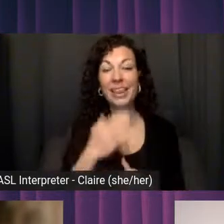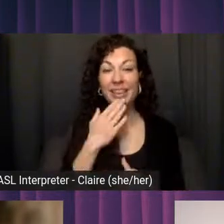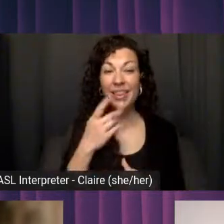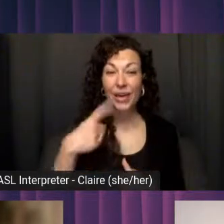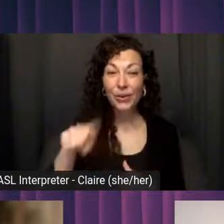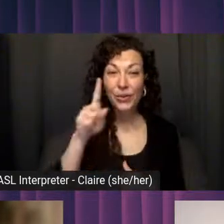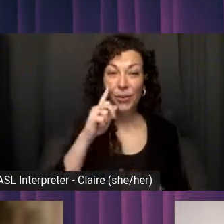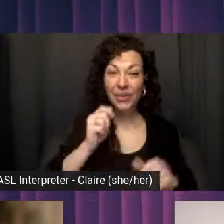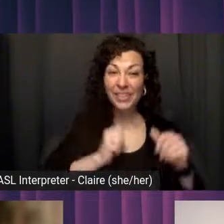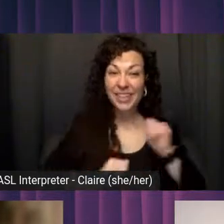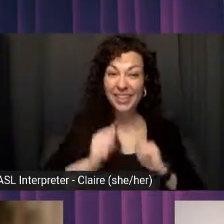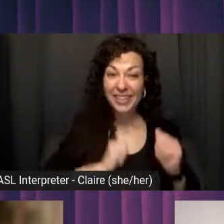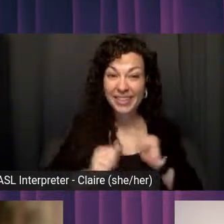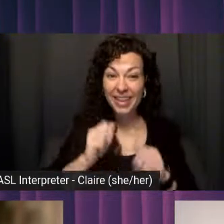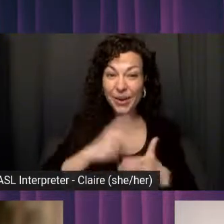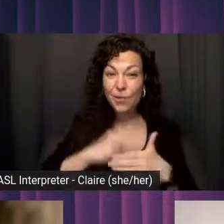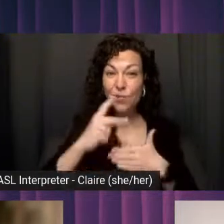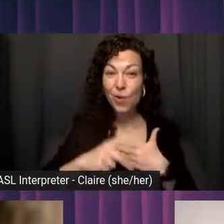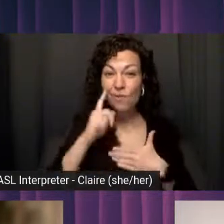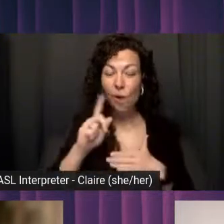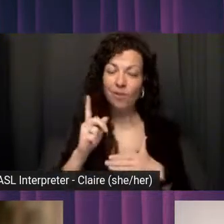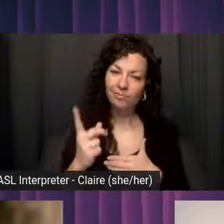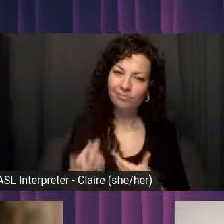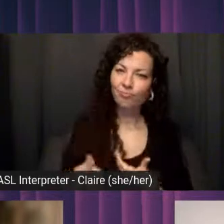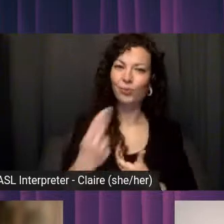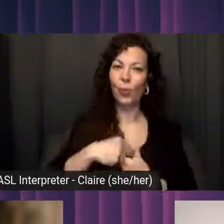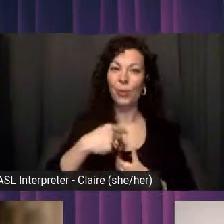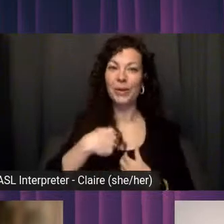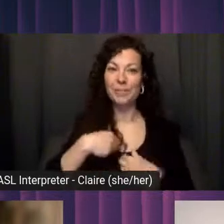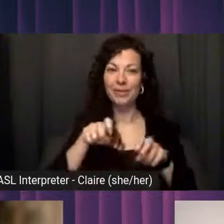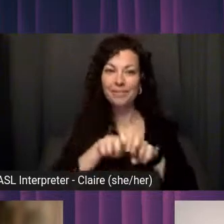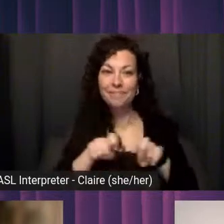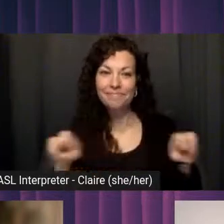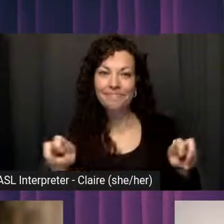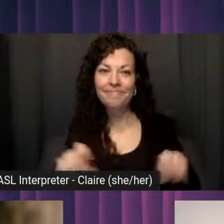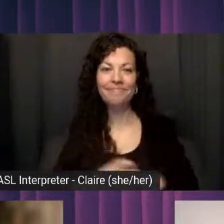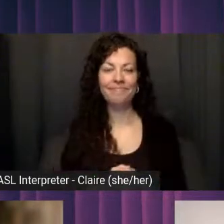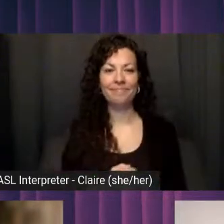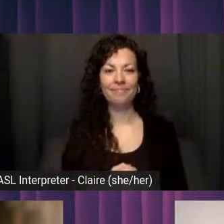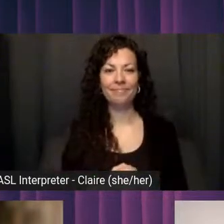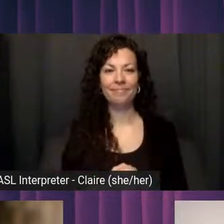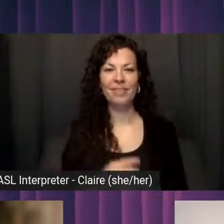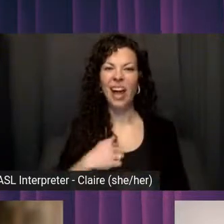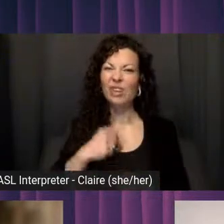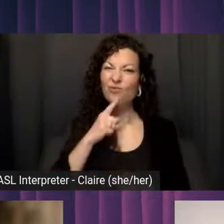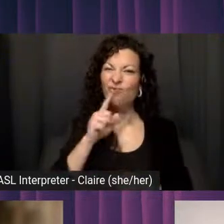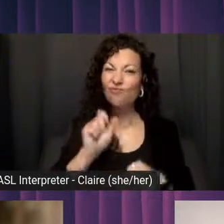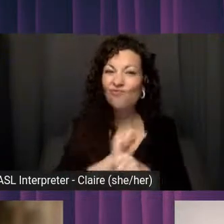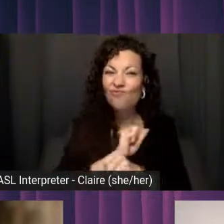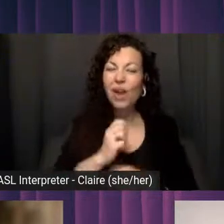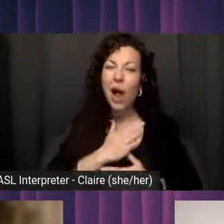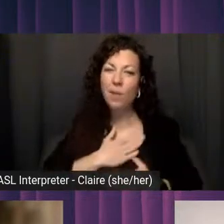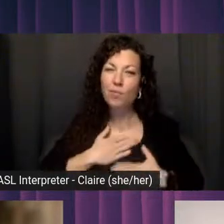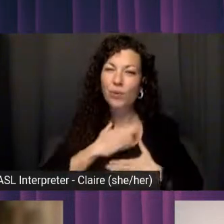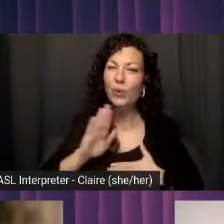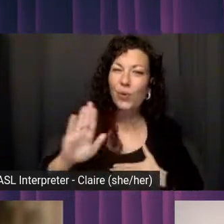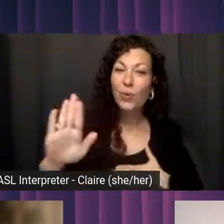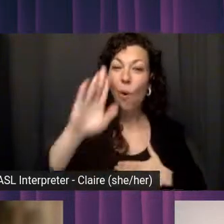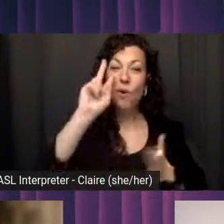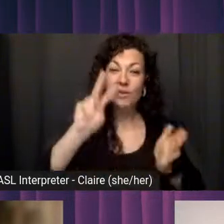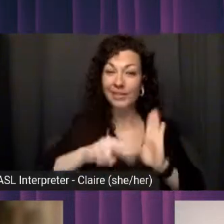me be a part of this panel. I really appreciate the intention behind this conversation and this